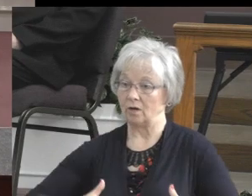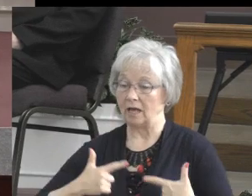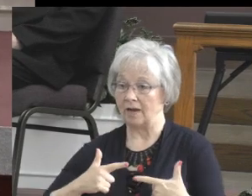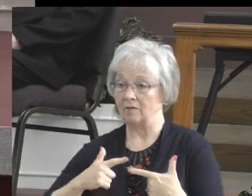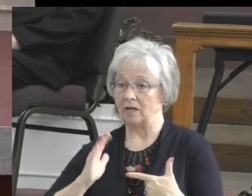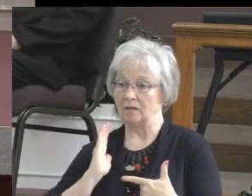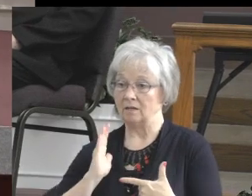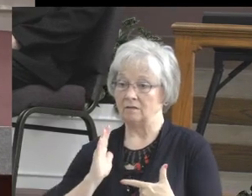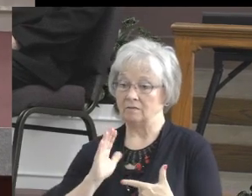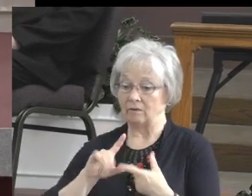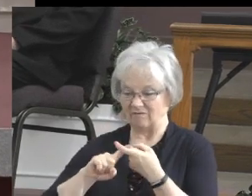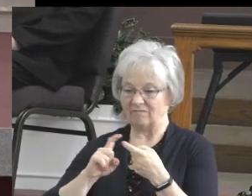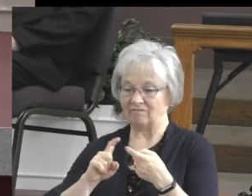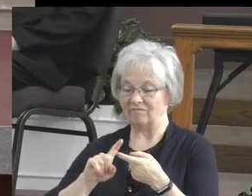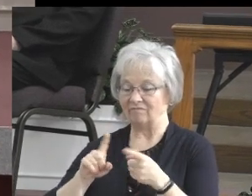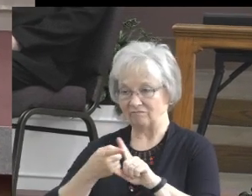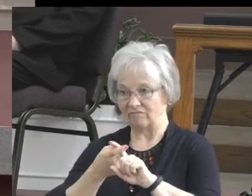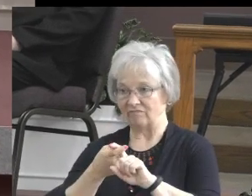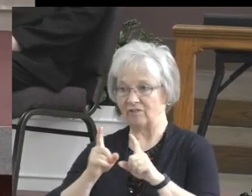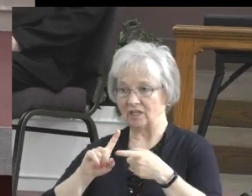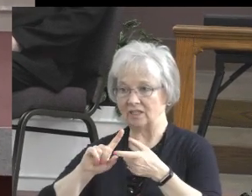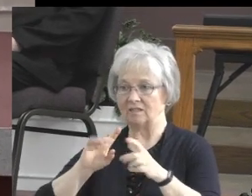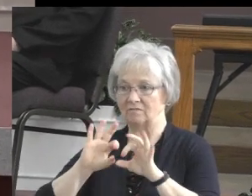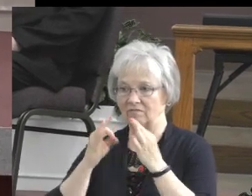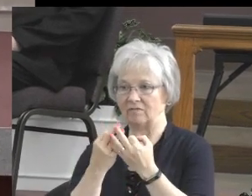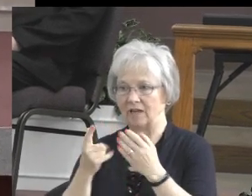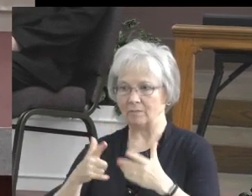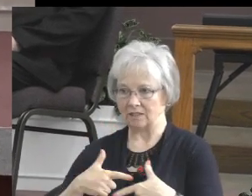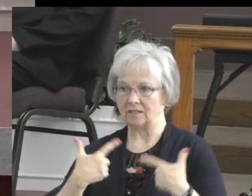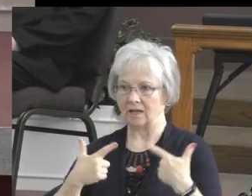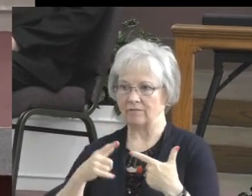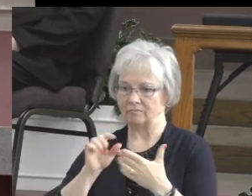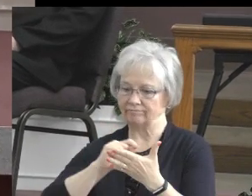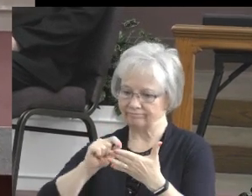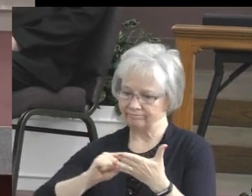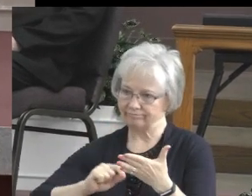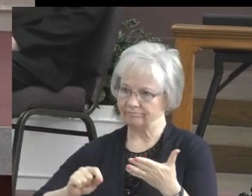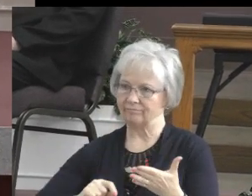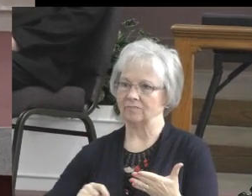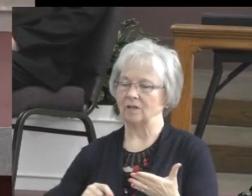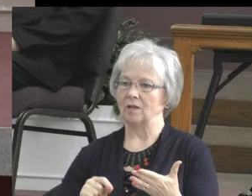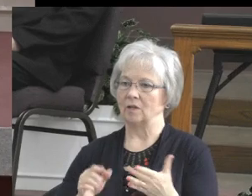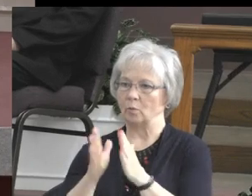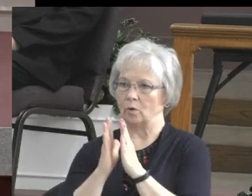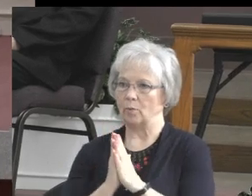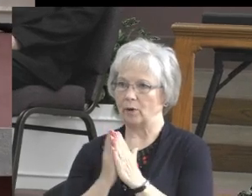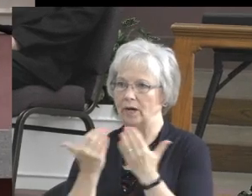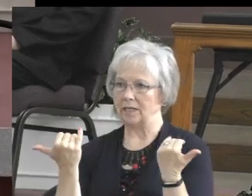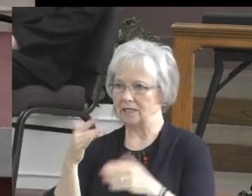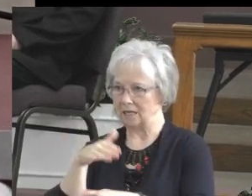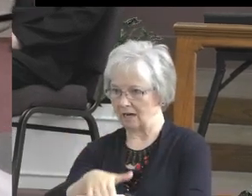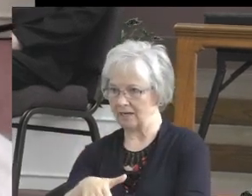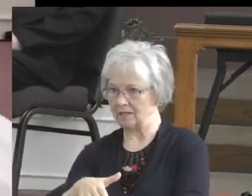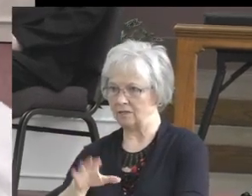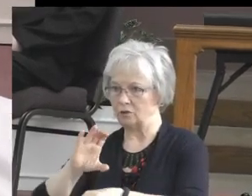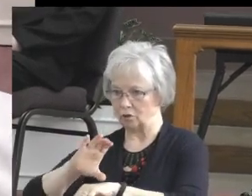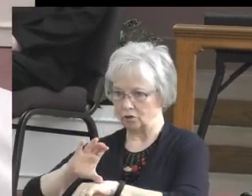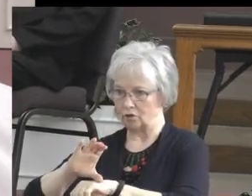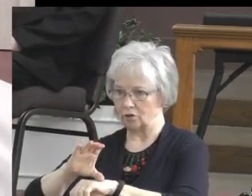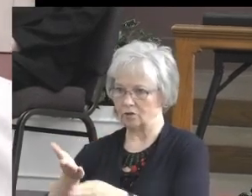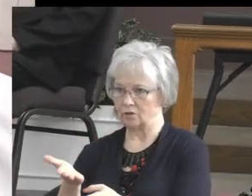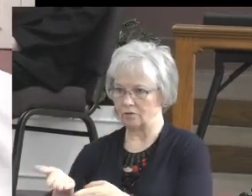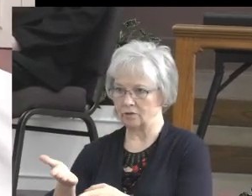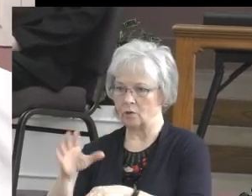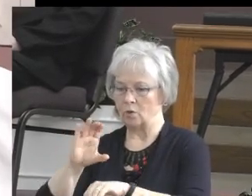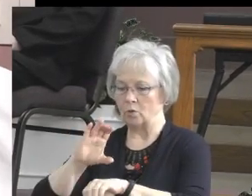that with us and place this in the offering plate a little bit later in the service. We'll take those prayer requests, and this evening during our evening service, we'll pray specifically over